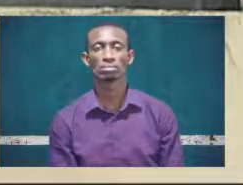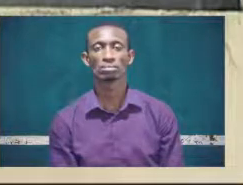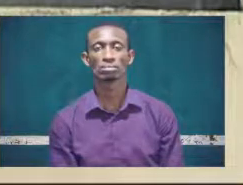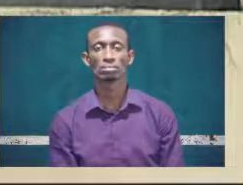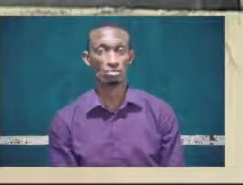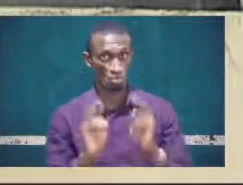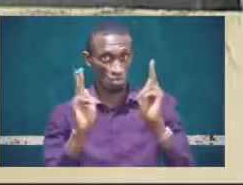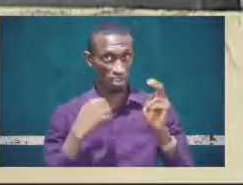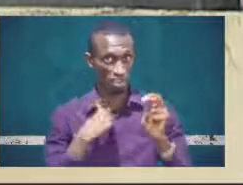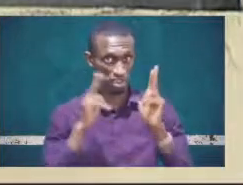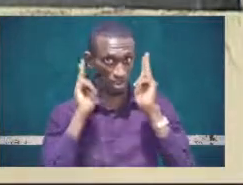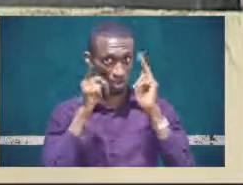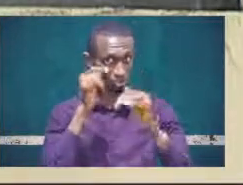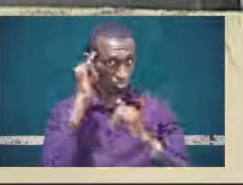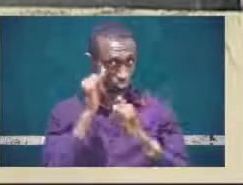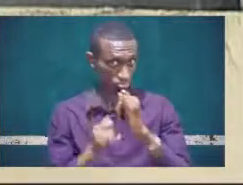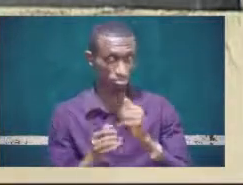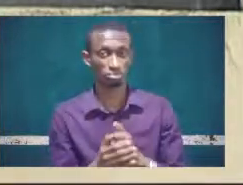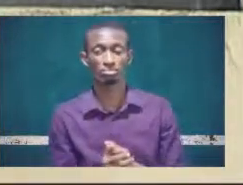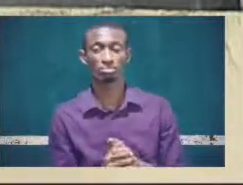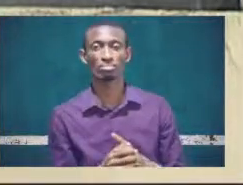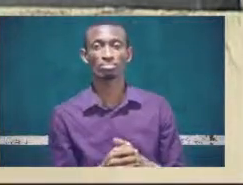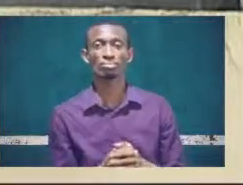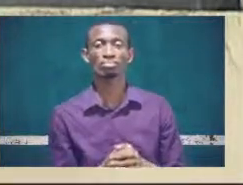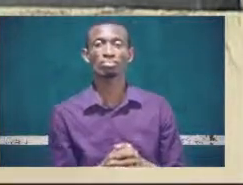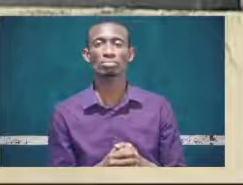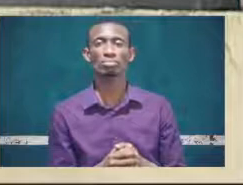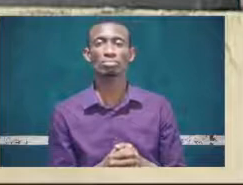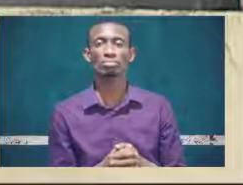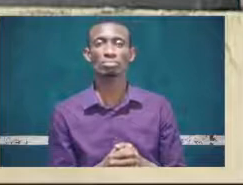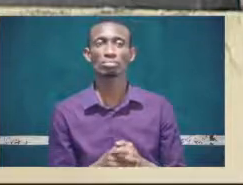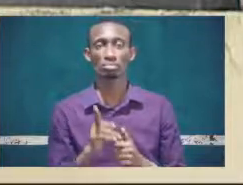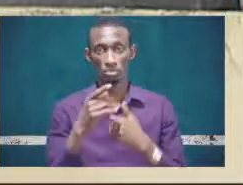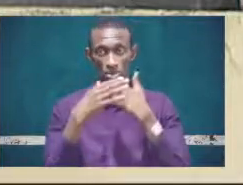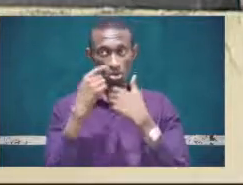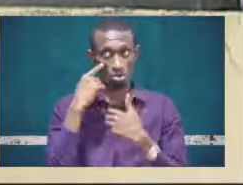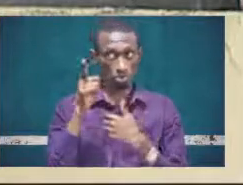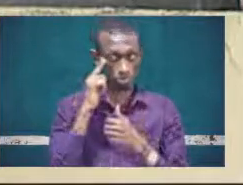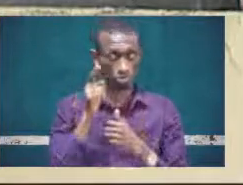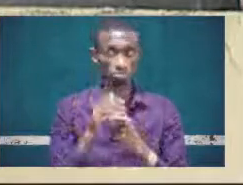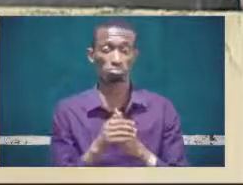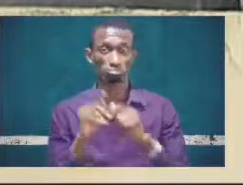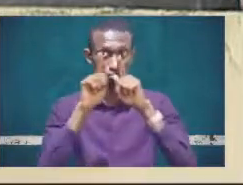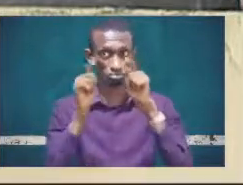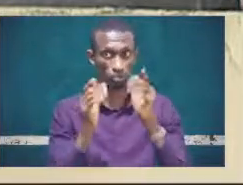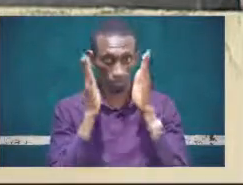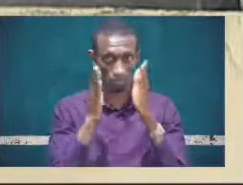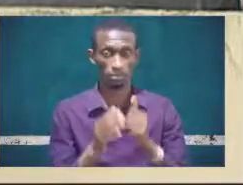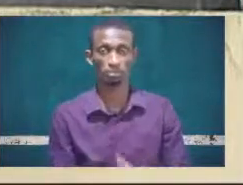Okay, I hope you are done. Now, please follow on the chalkboard with another example.